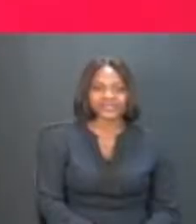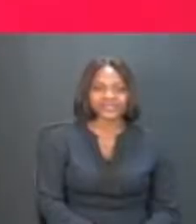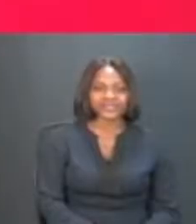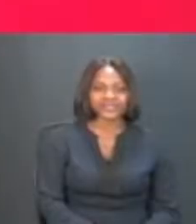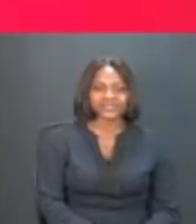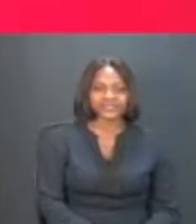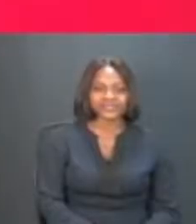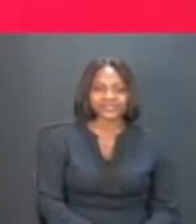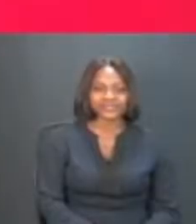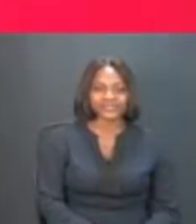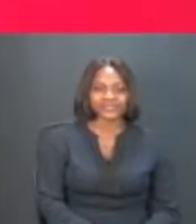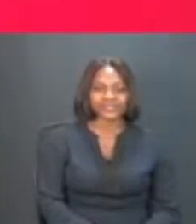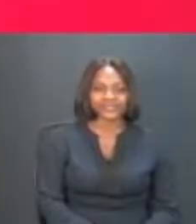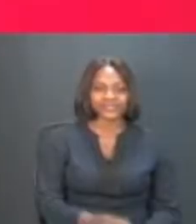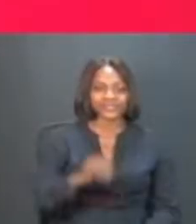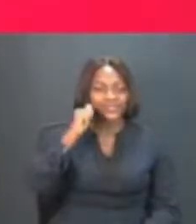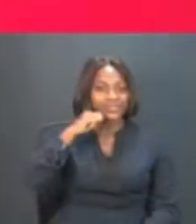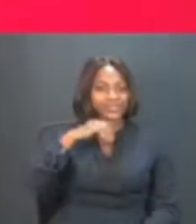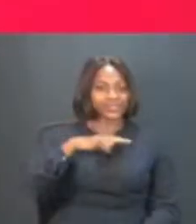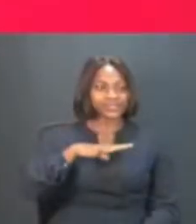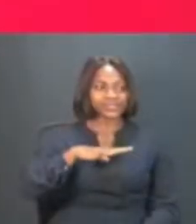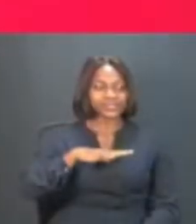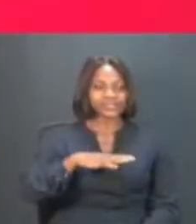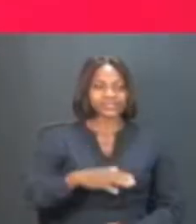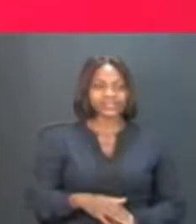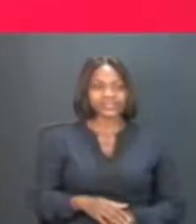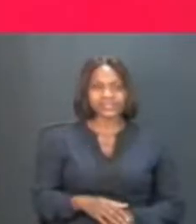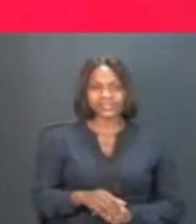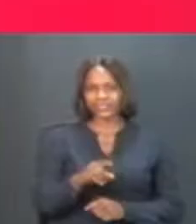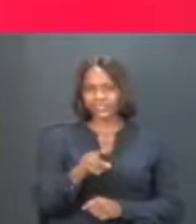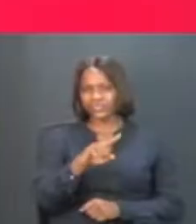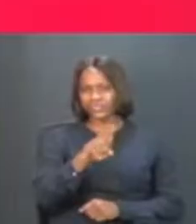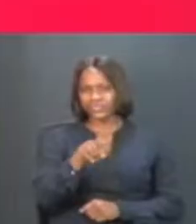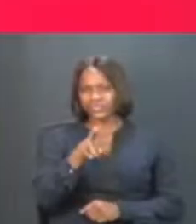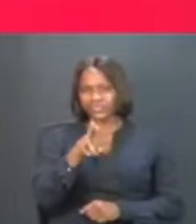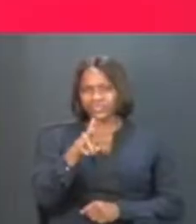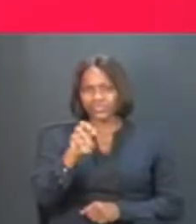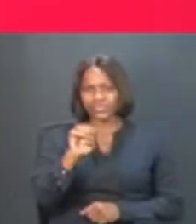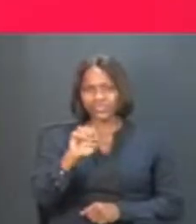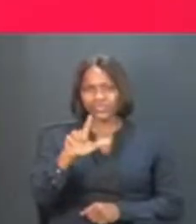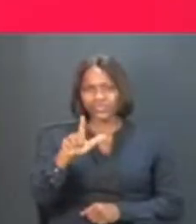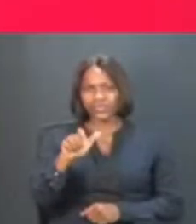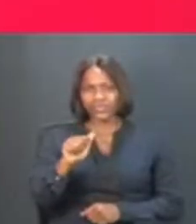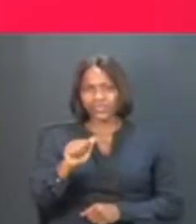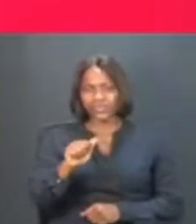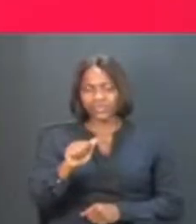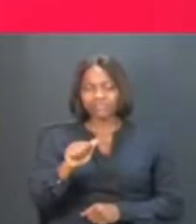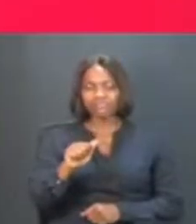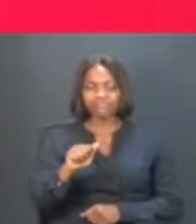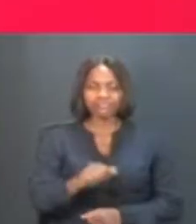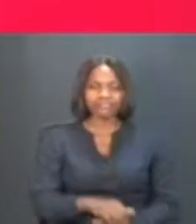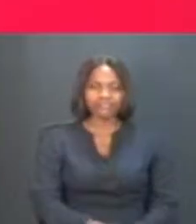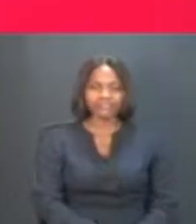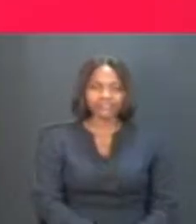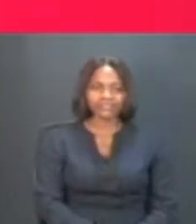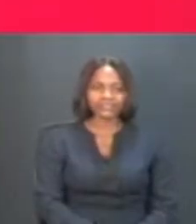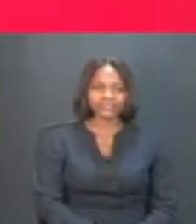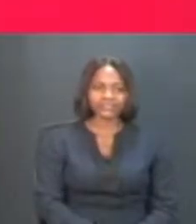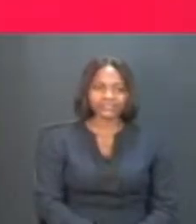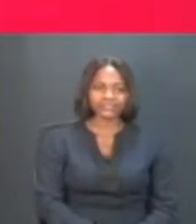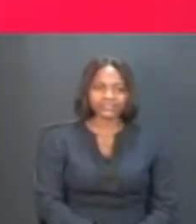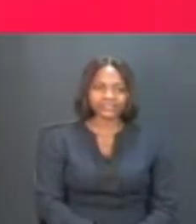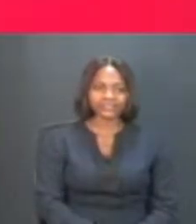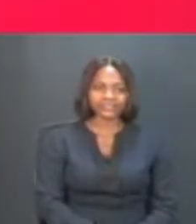Yes, the lady, is that Zuera? Yes, Mr. Speaker. Yes, please. Your one and only